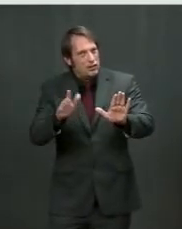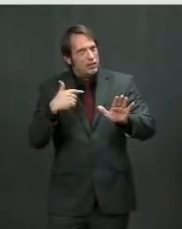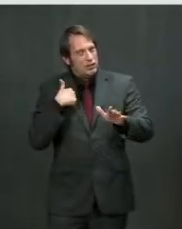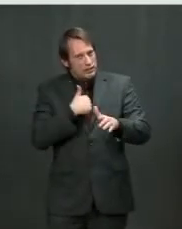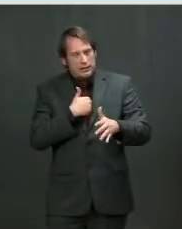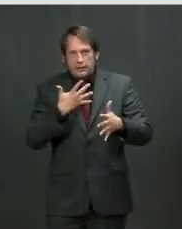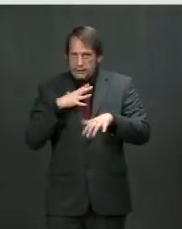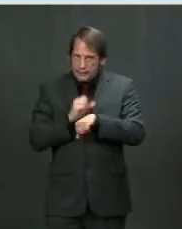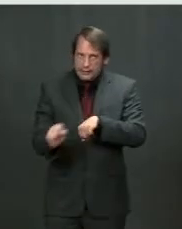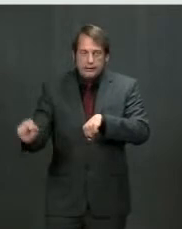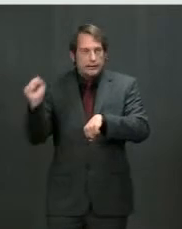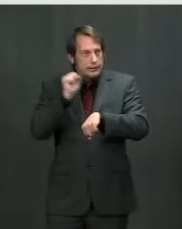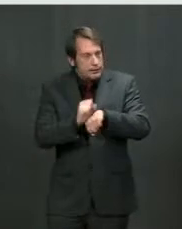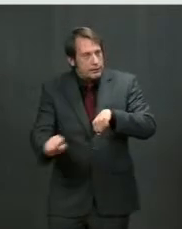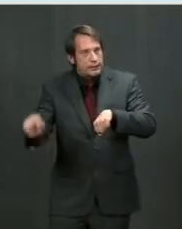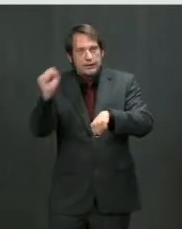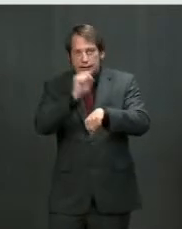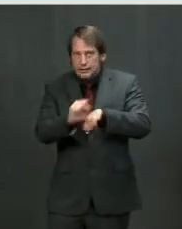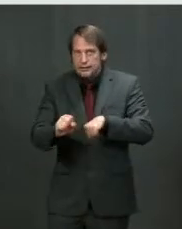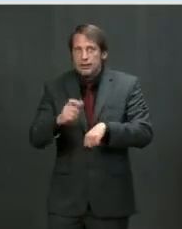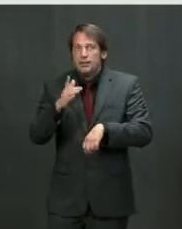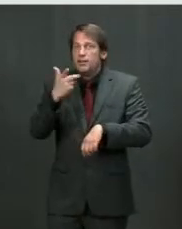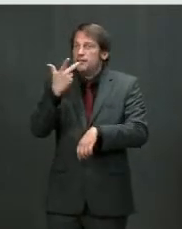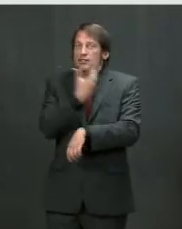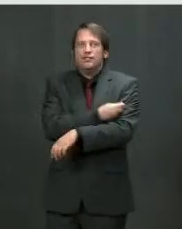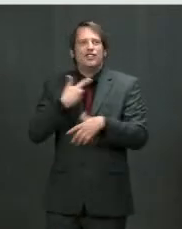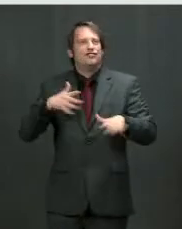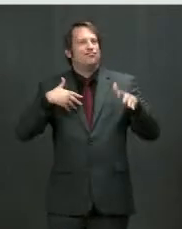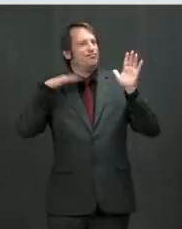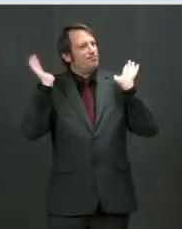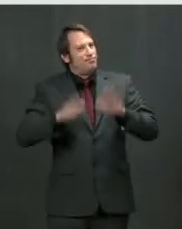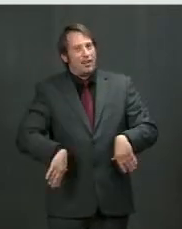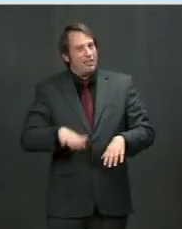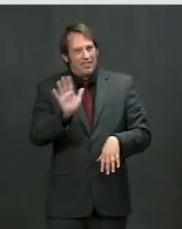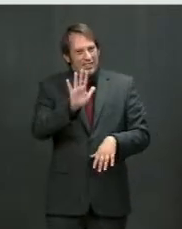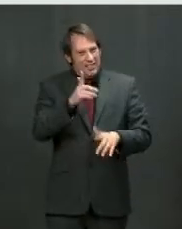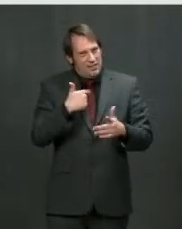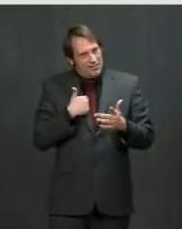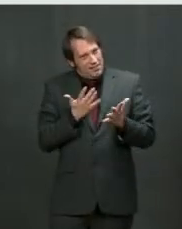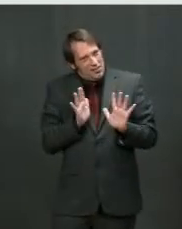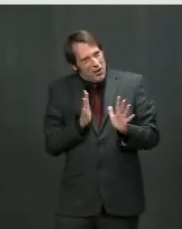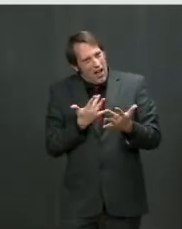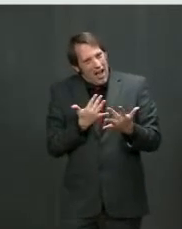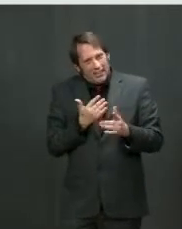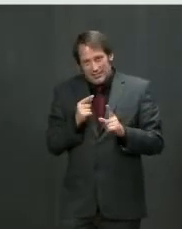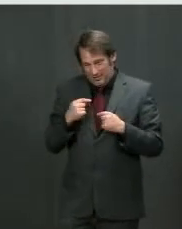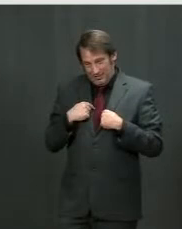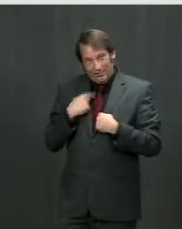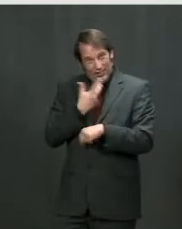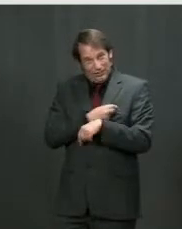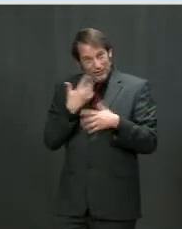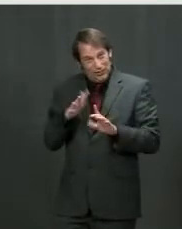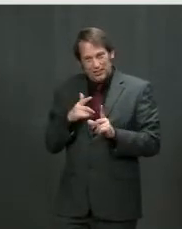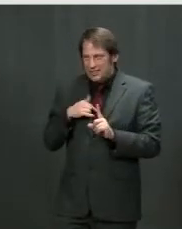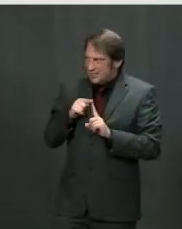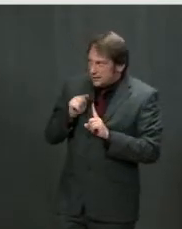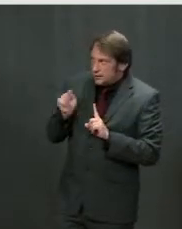ourselves along as we get over the line, but we bring the whole country with us. And so we've got to continue to do this